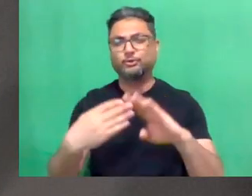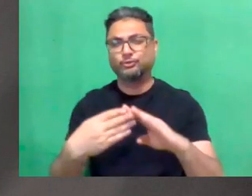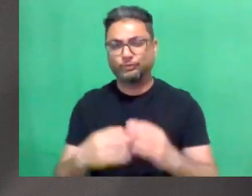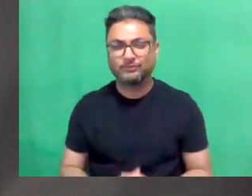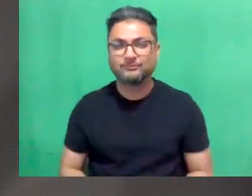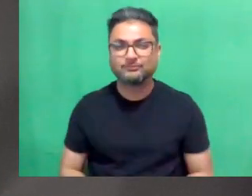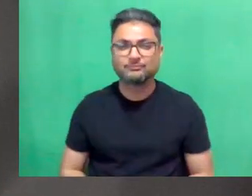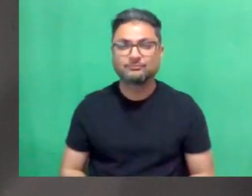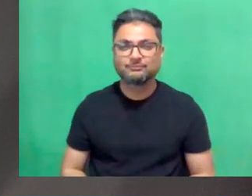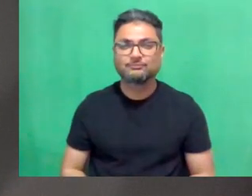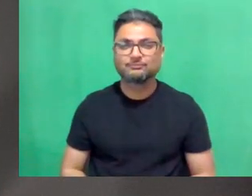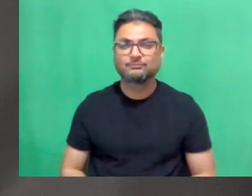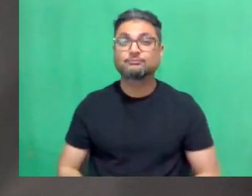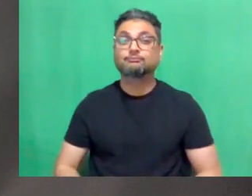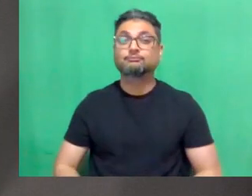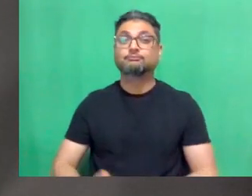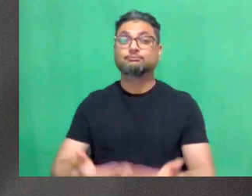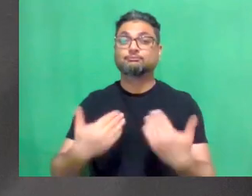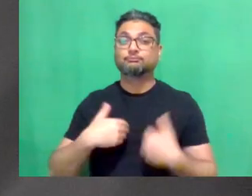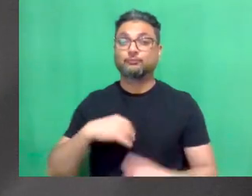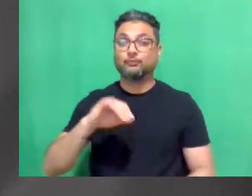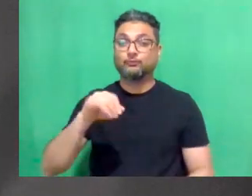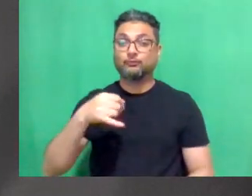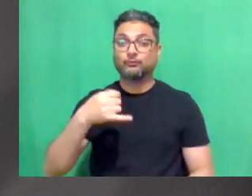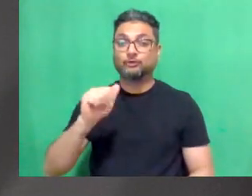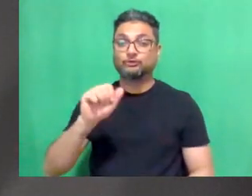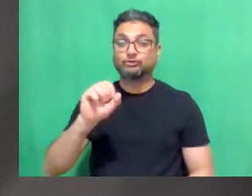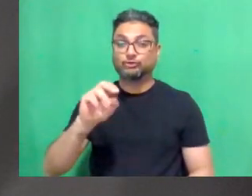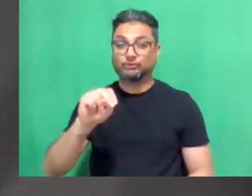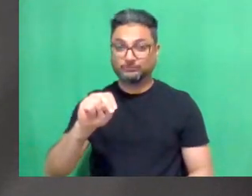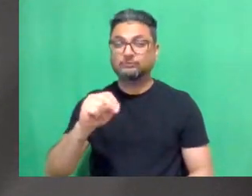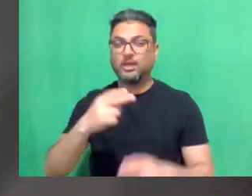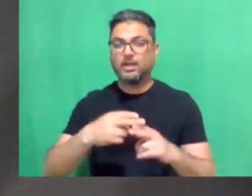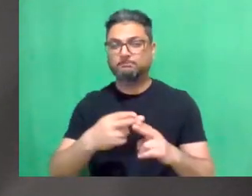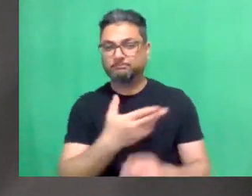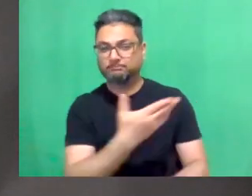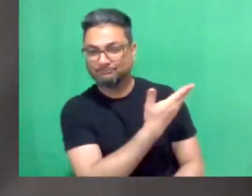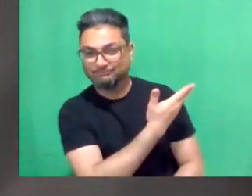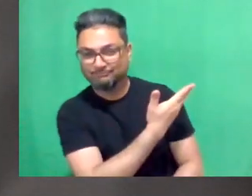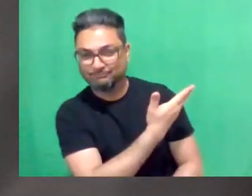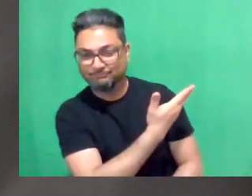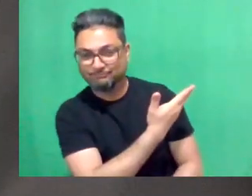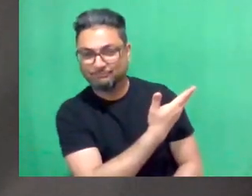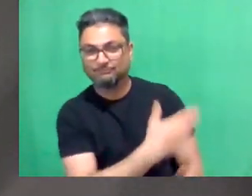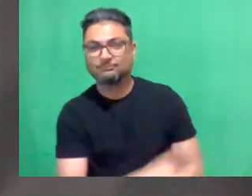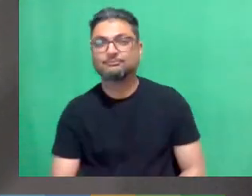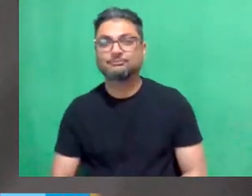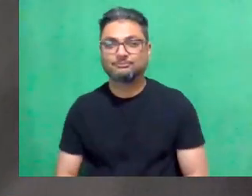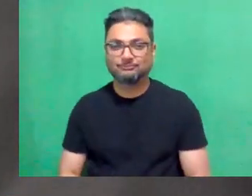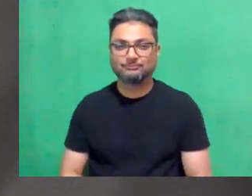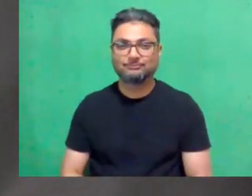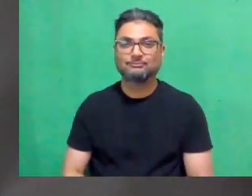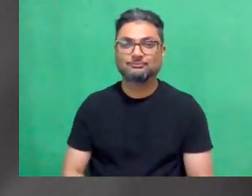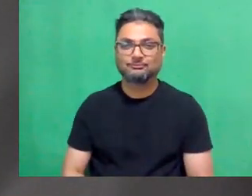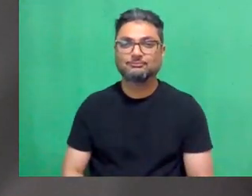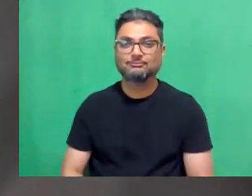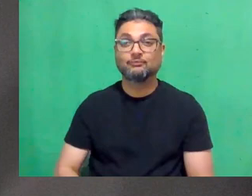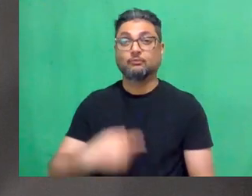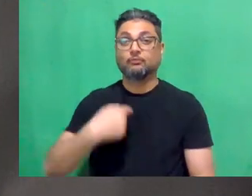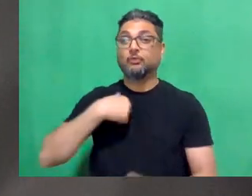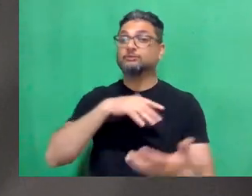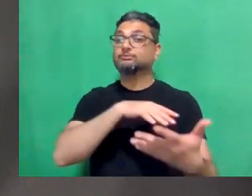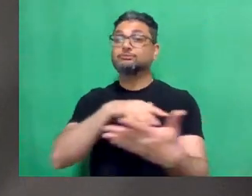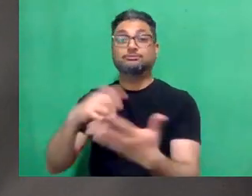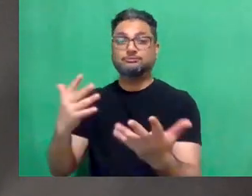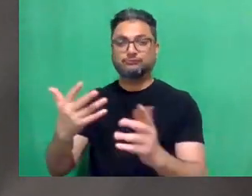My name is Jason. A lot of students call me Jaquan, and the program that I study is Hotel Operations Management. Some successful strategies that